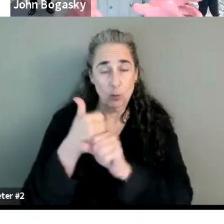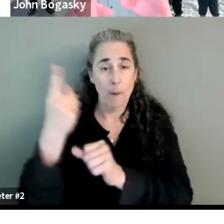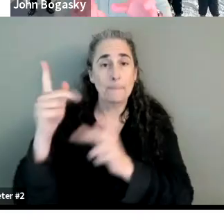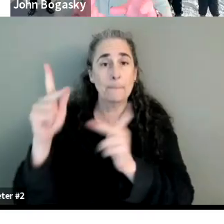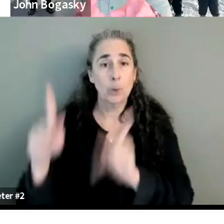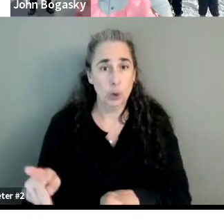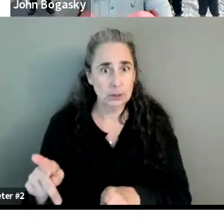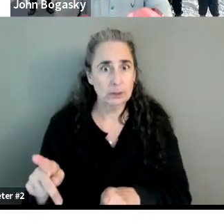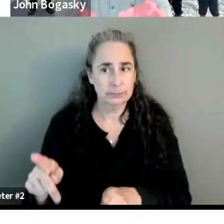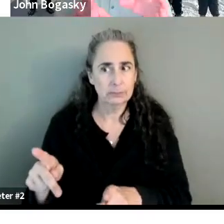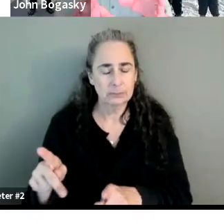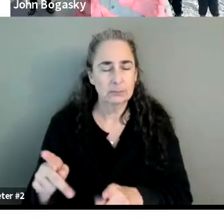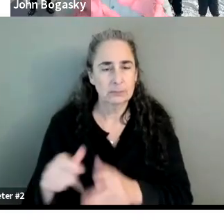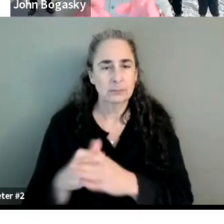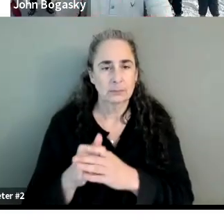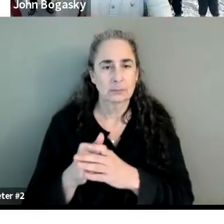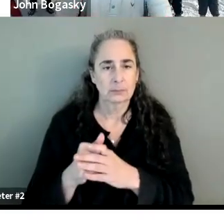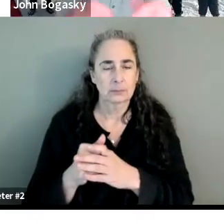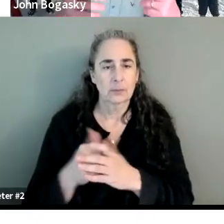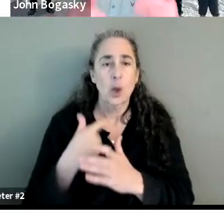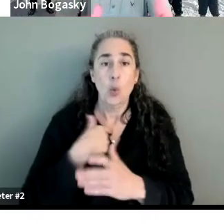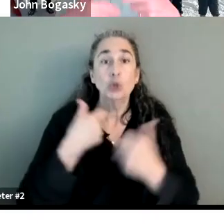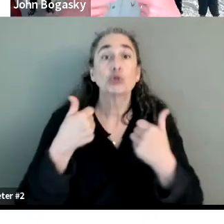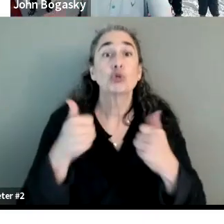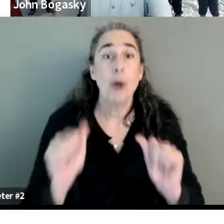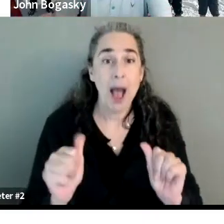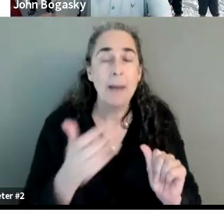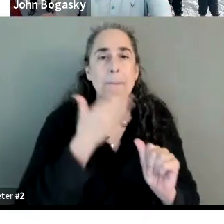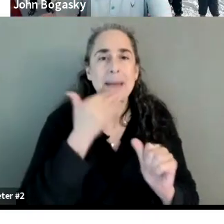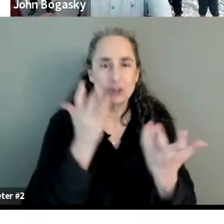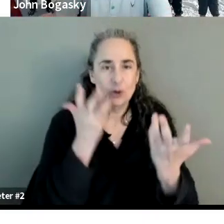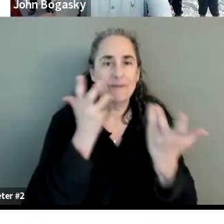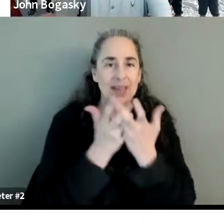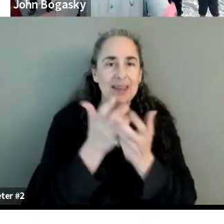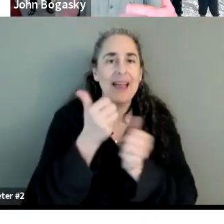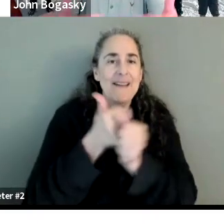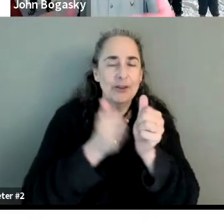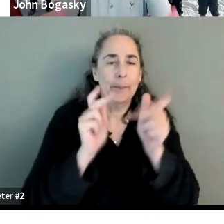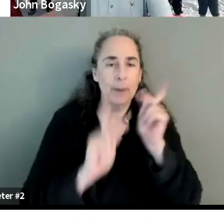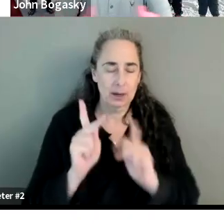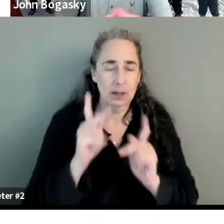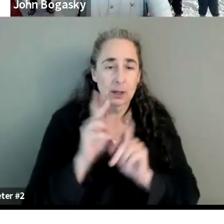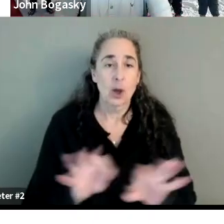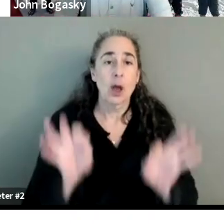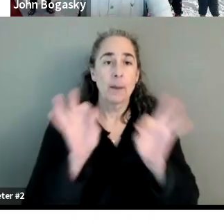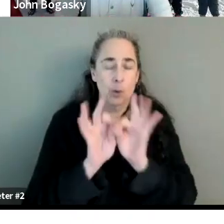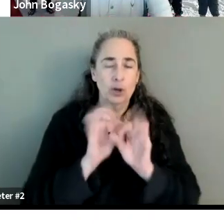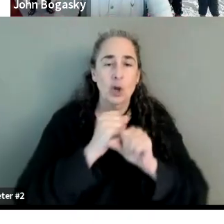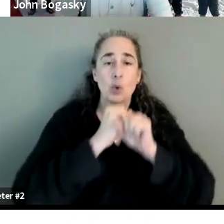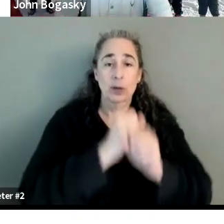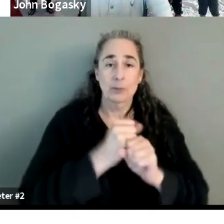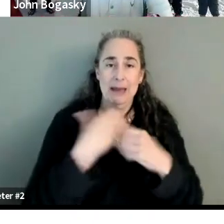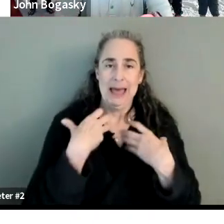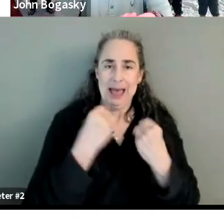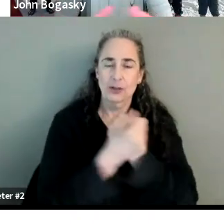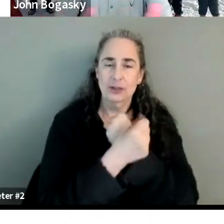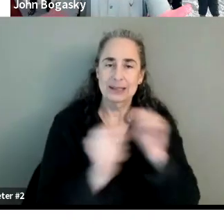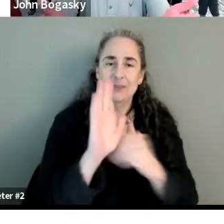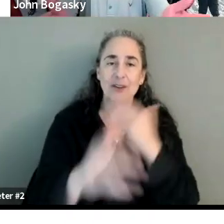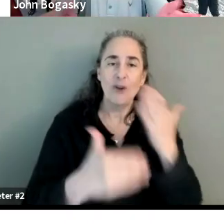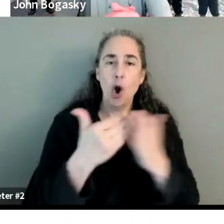so we try to accommodate everybody so long as we can protect the health and safety of our